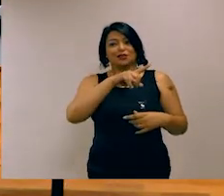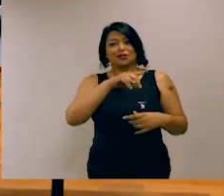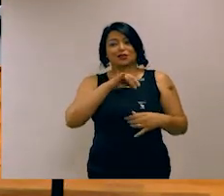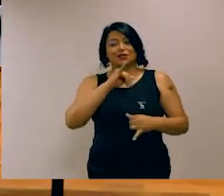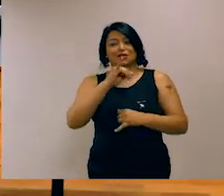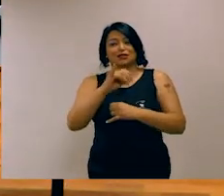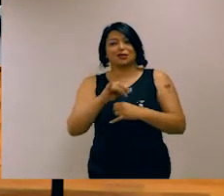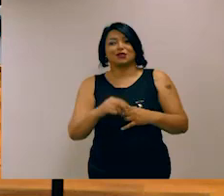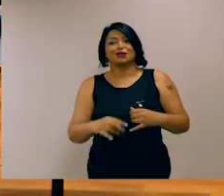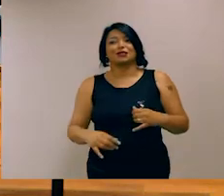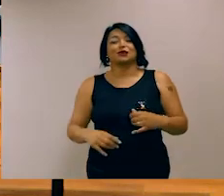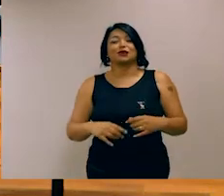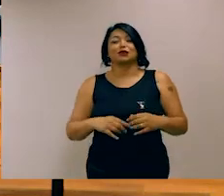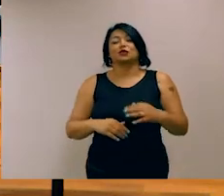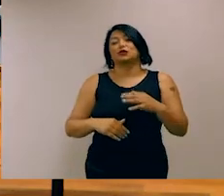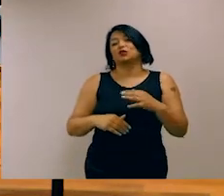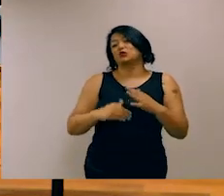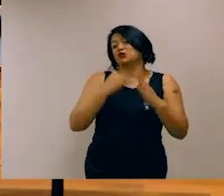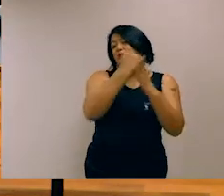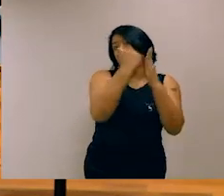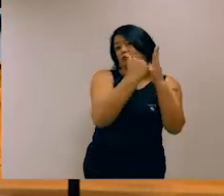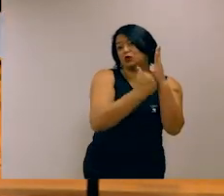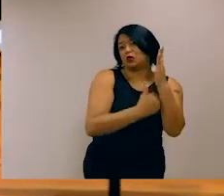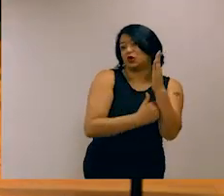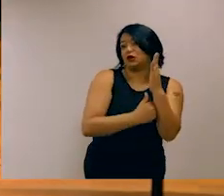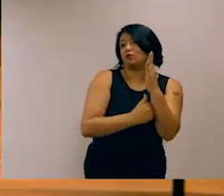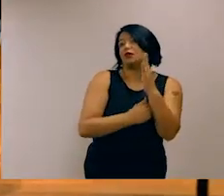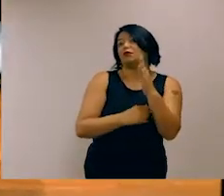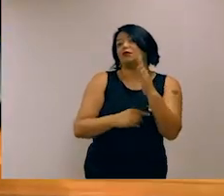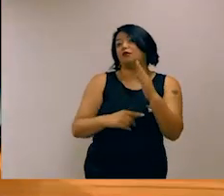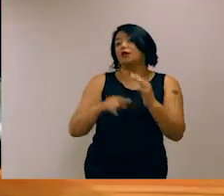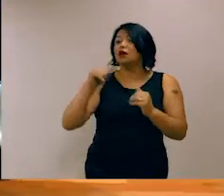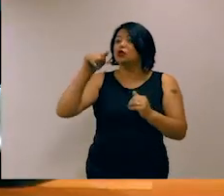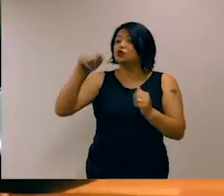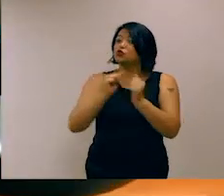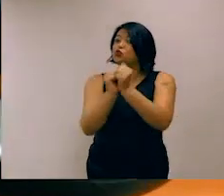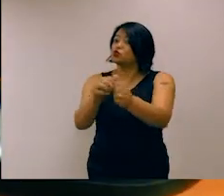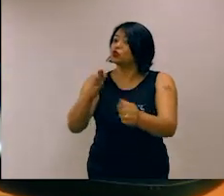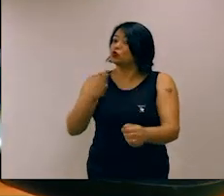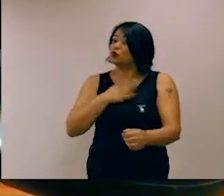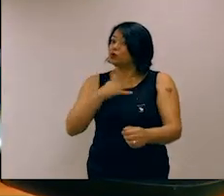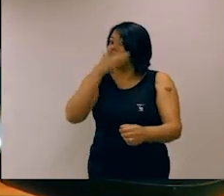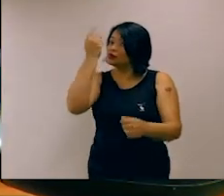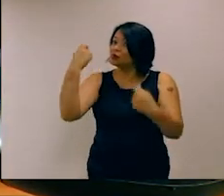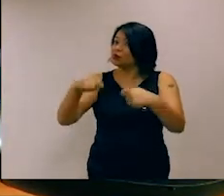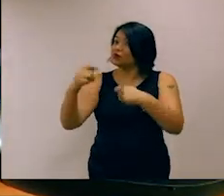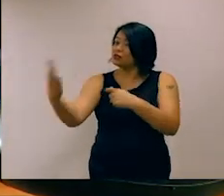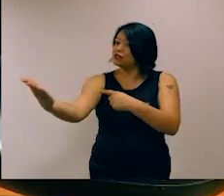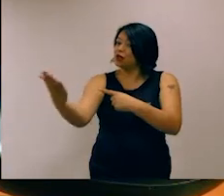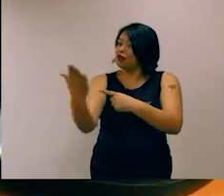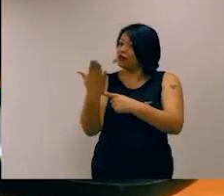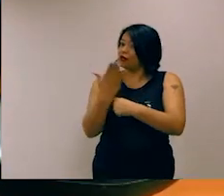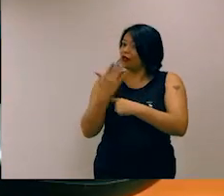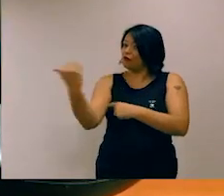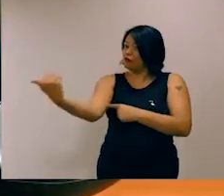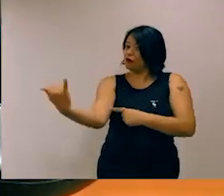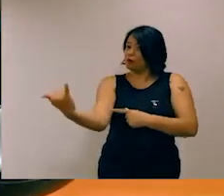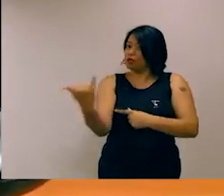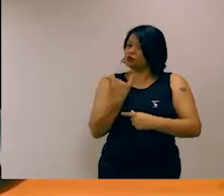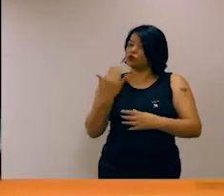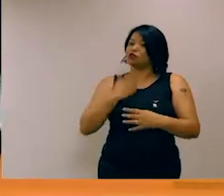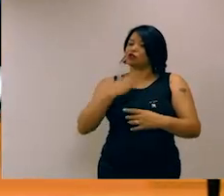are not with us. They are with our clients who do not understand what we're saying. And third and last, our sense of ethics